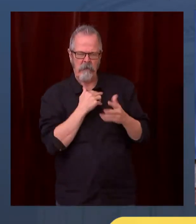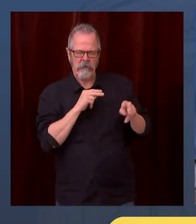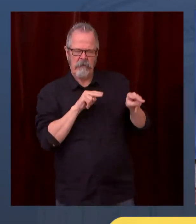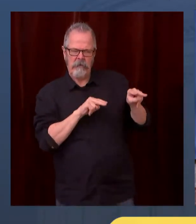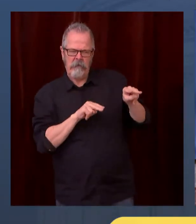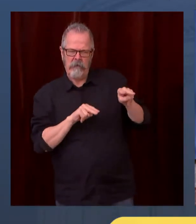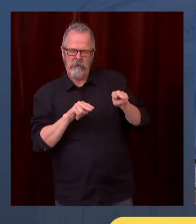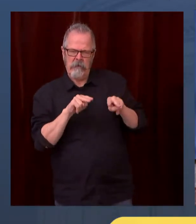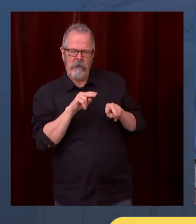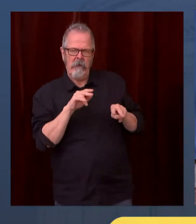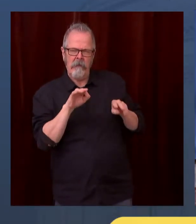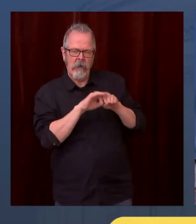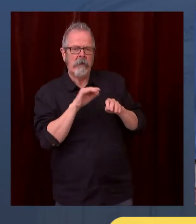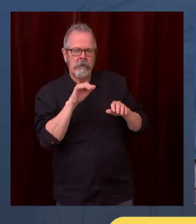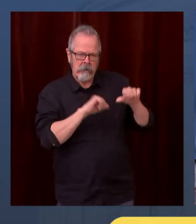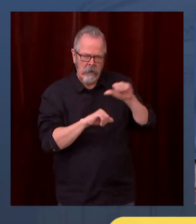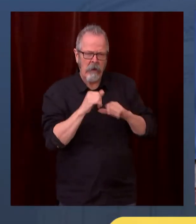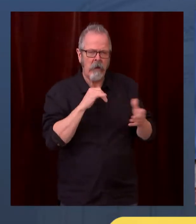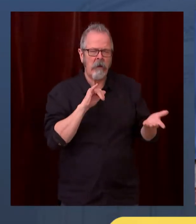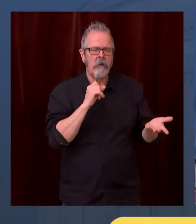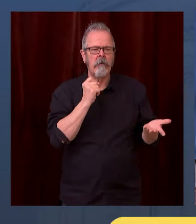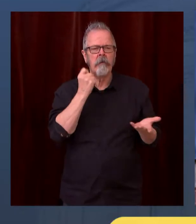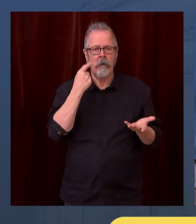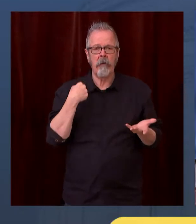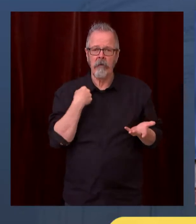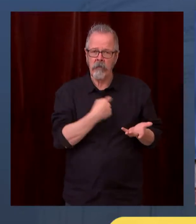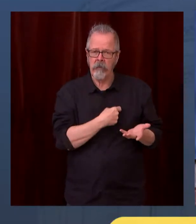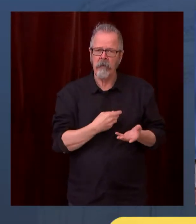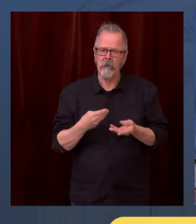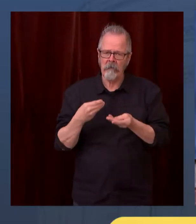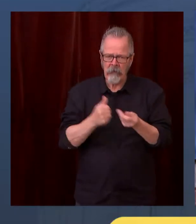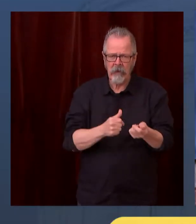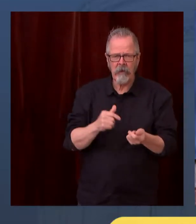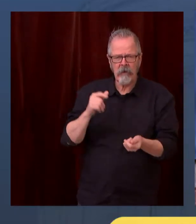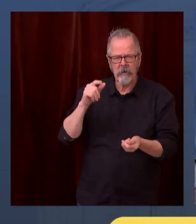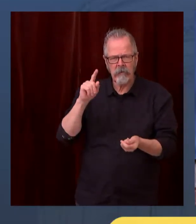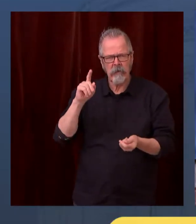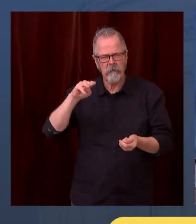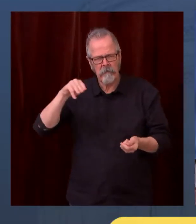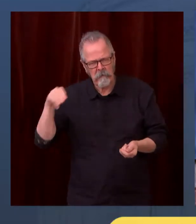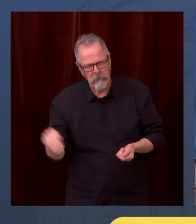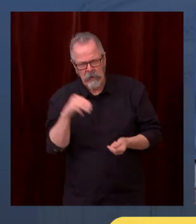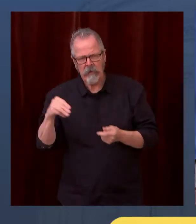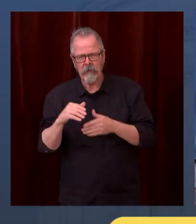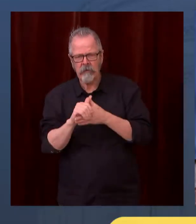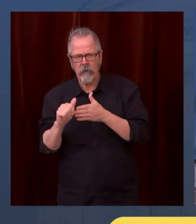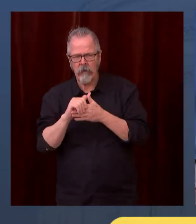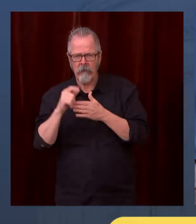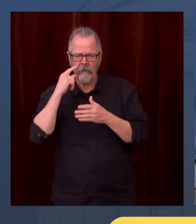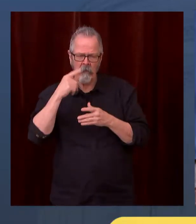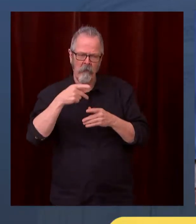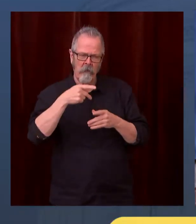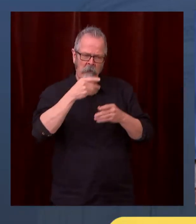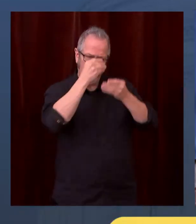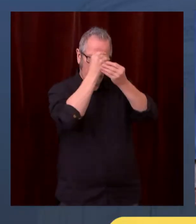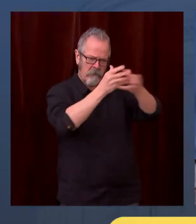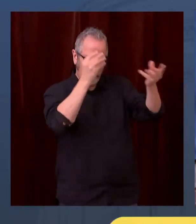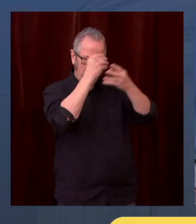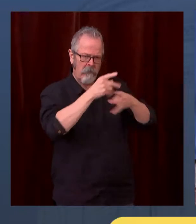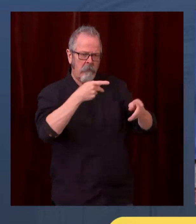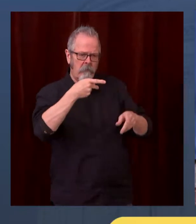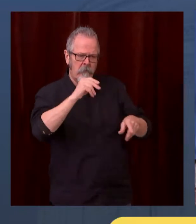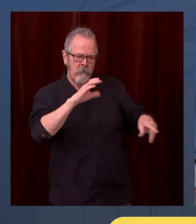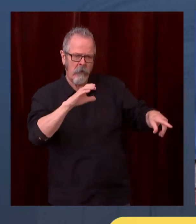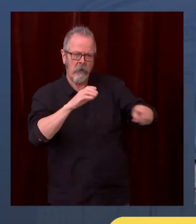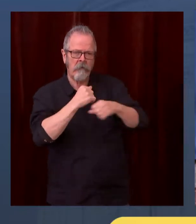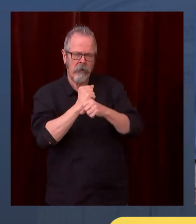million on that effort to share information with them. We'll be investing another $2.3 million in those efforts between now